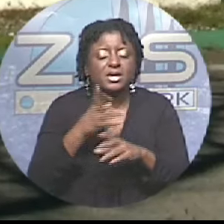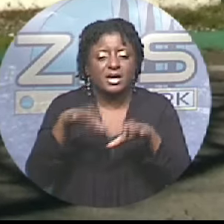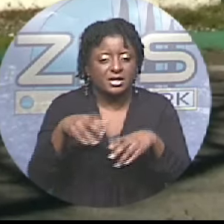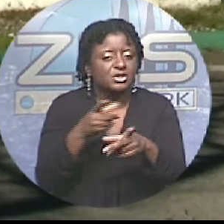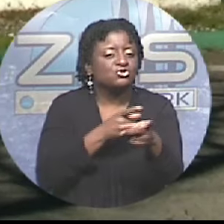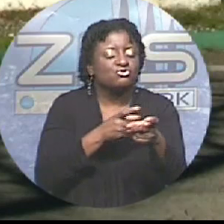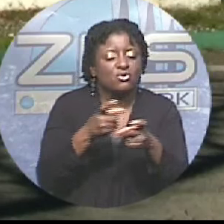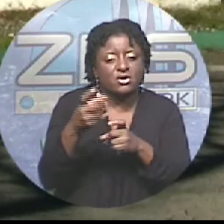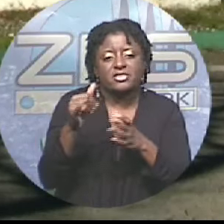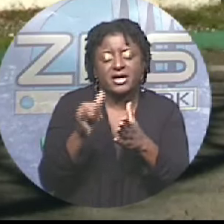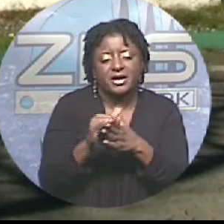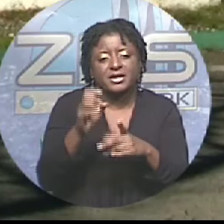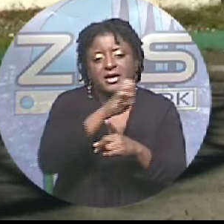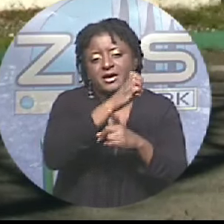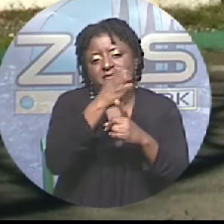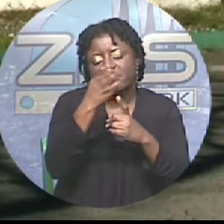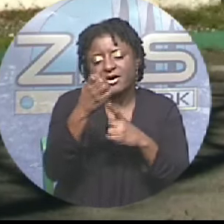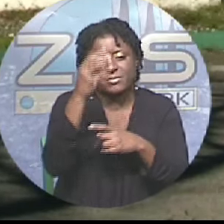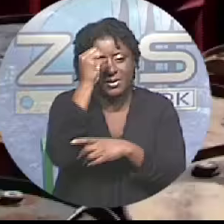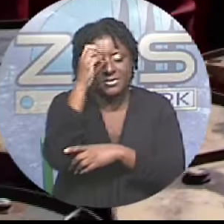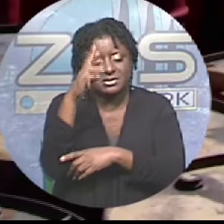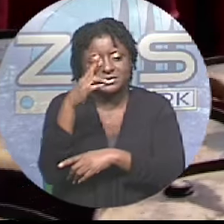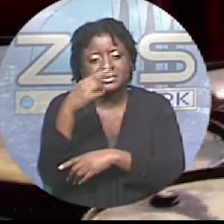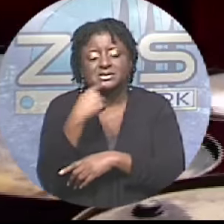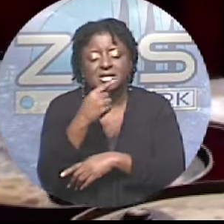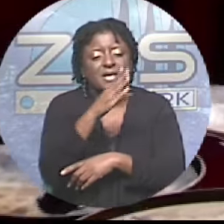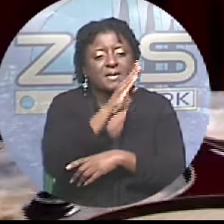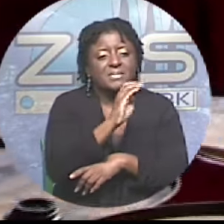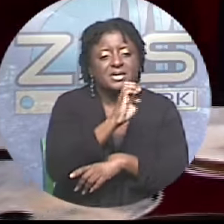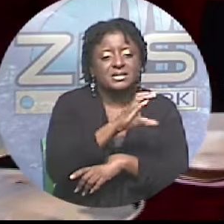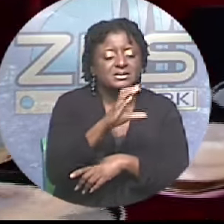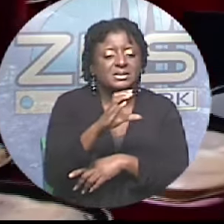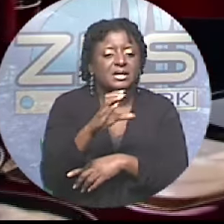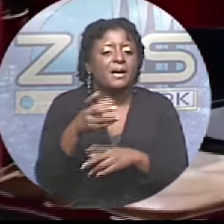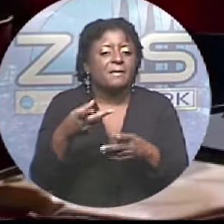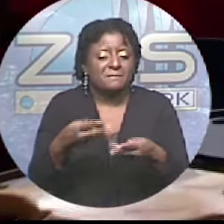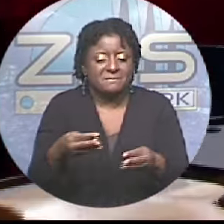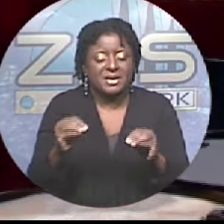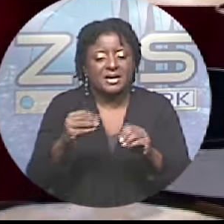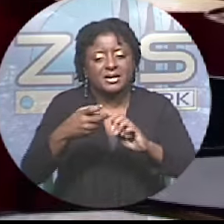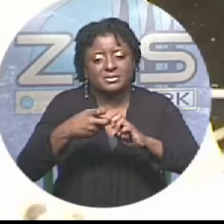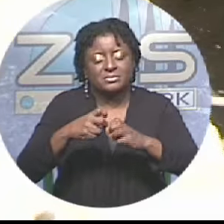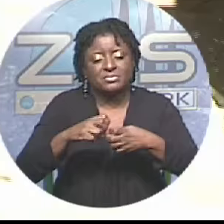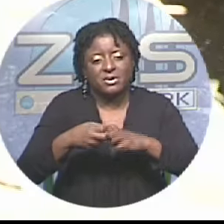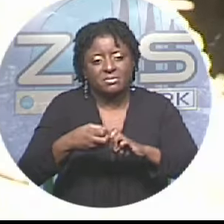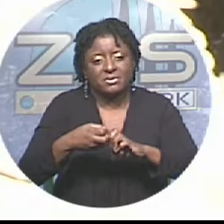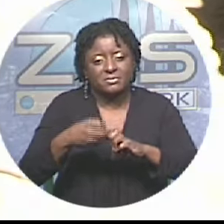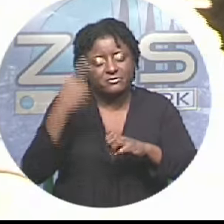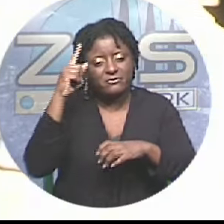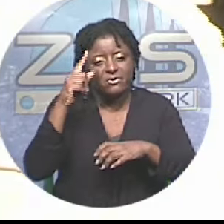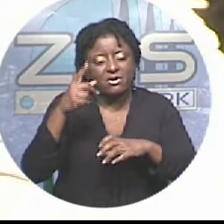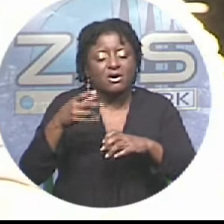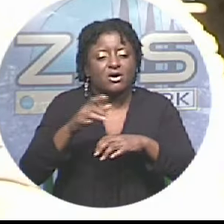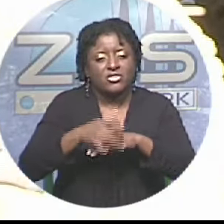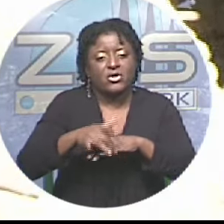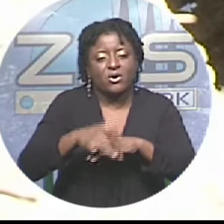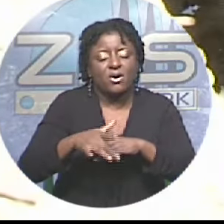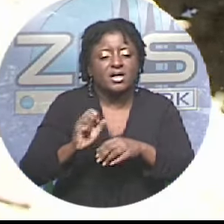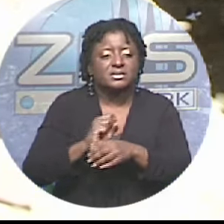The Environment Minister says BEC has been the major culprit in the oil spills, but not the only one. Moving forward, he